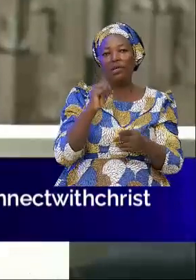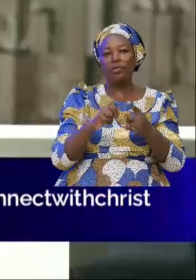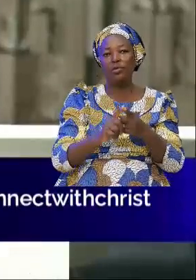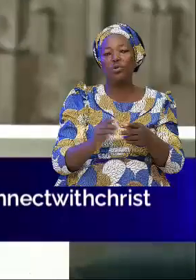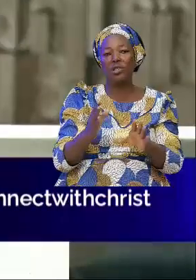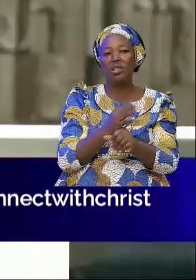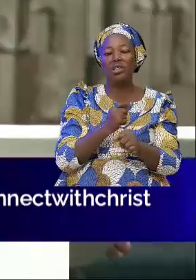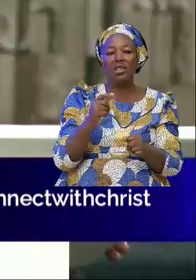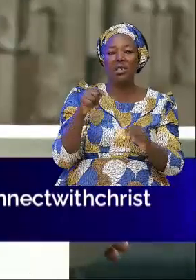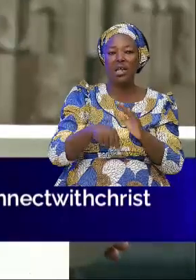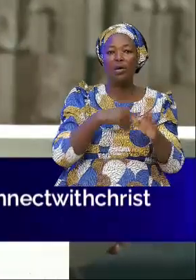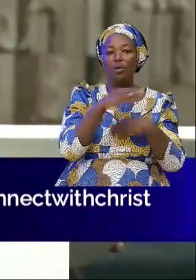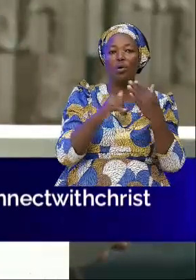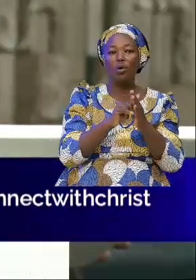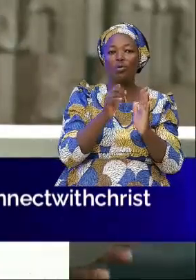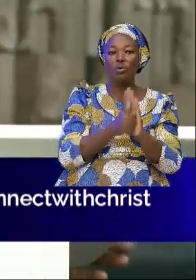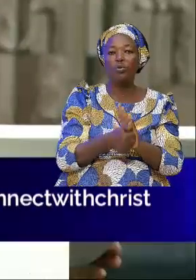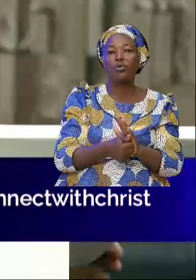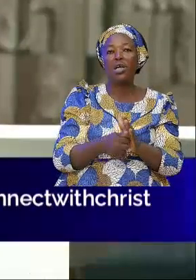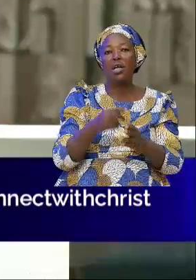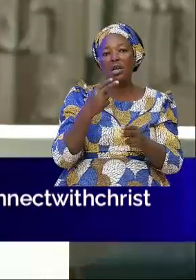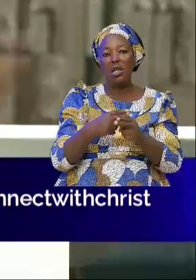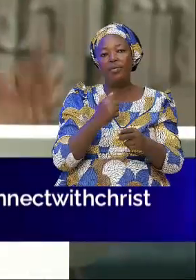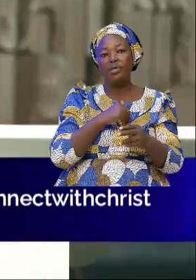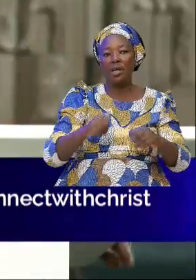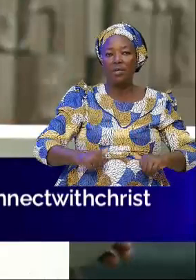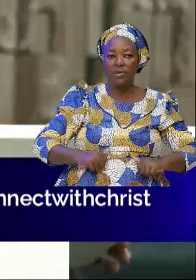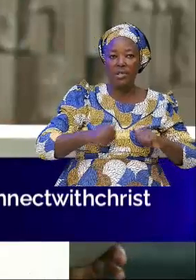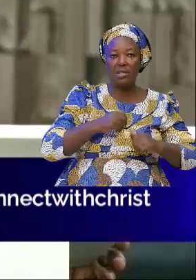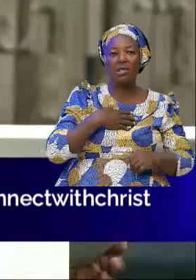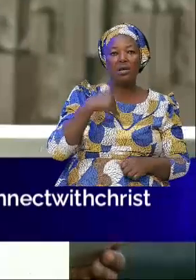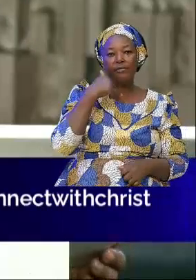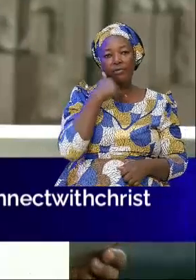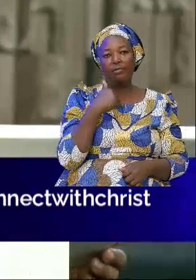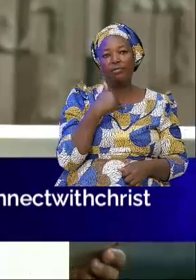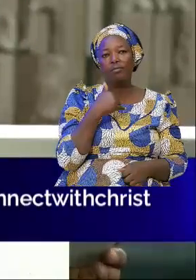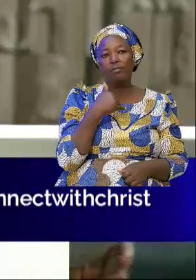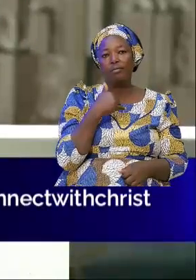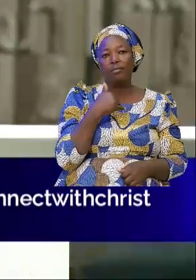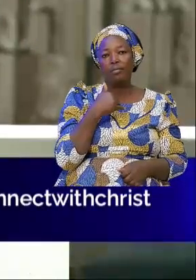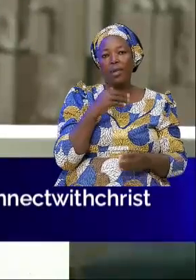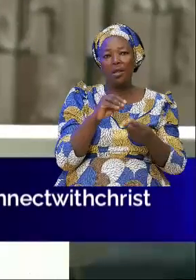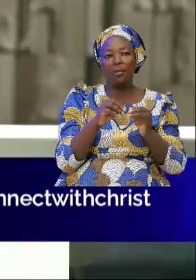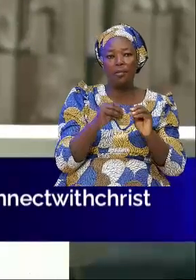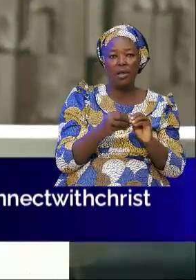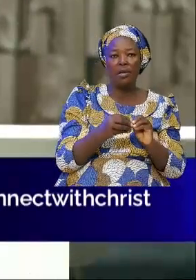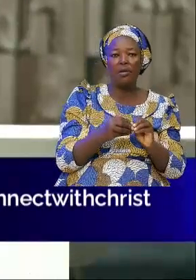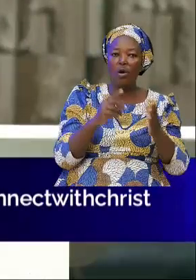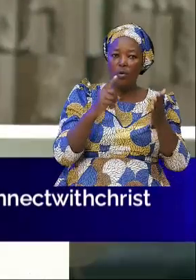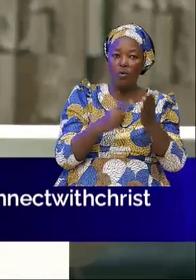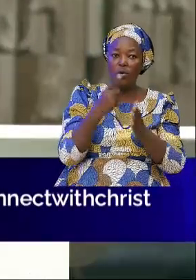please quickly get there and help them to take all the details.